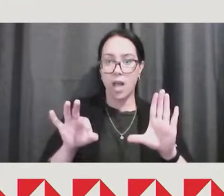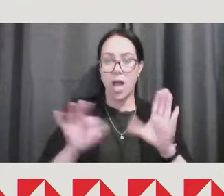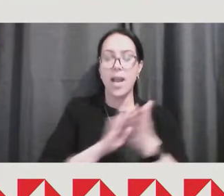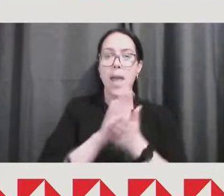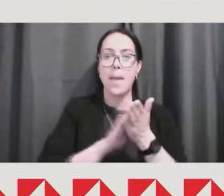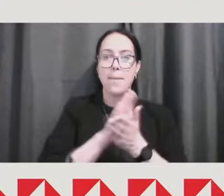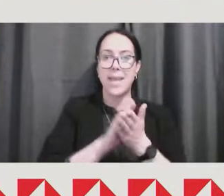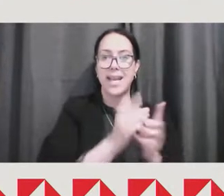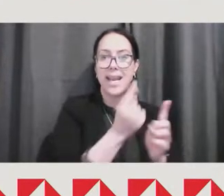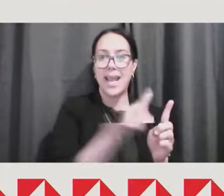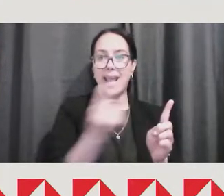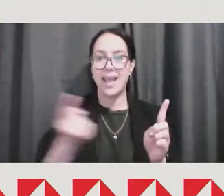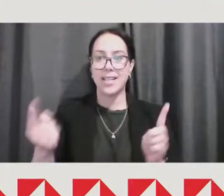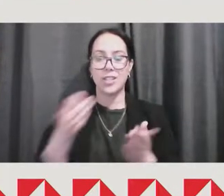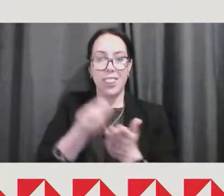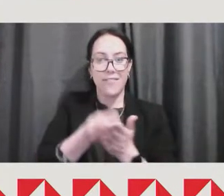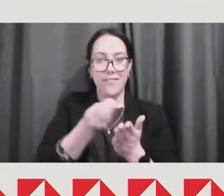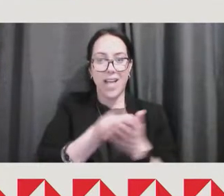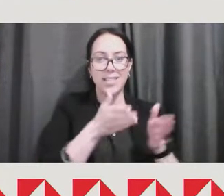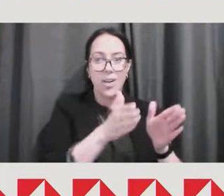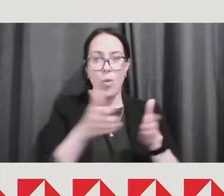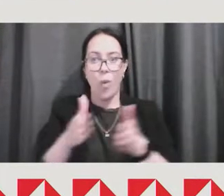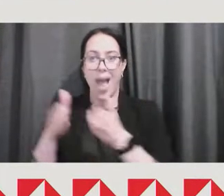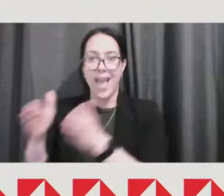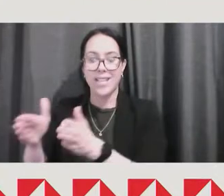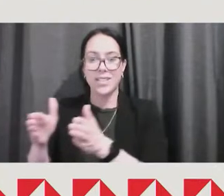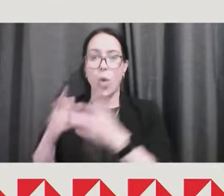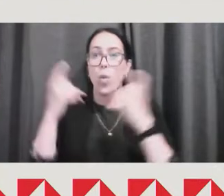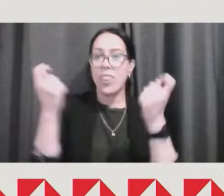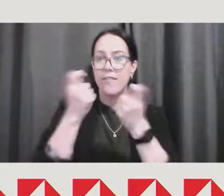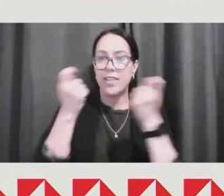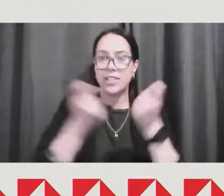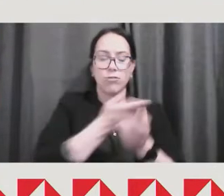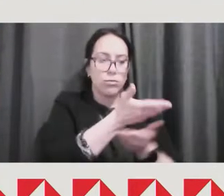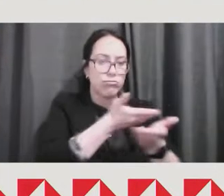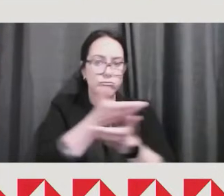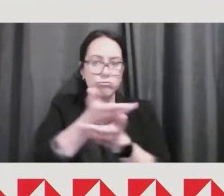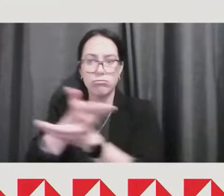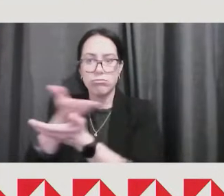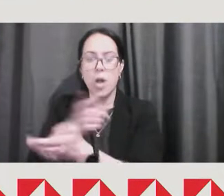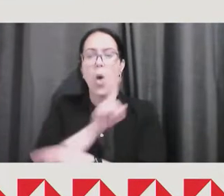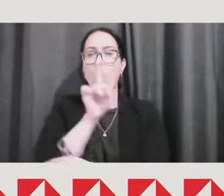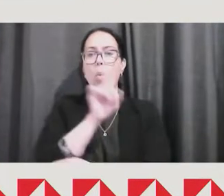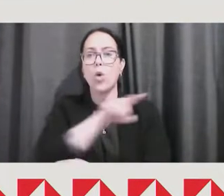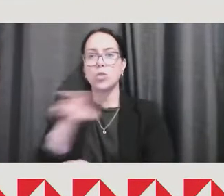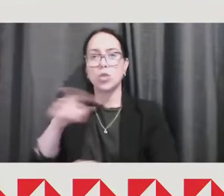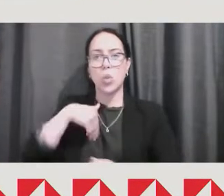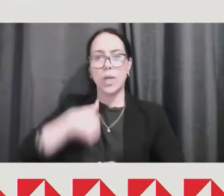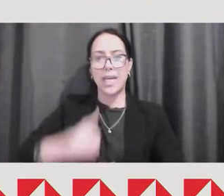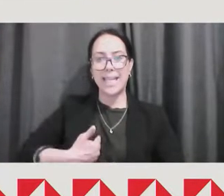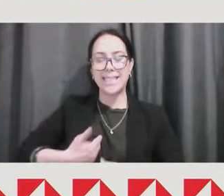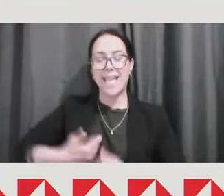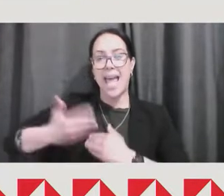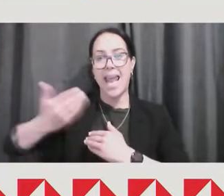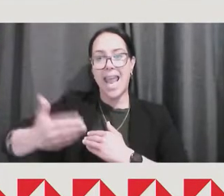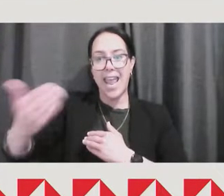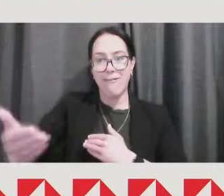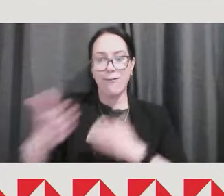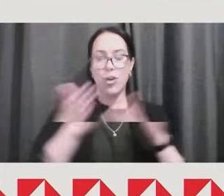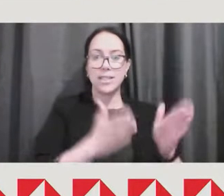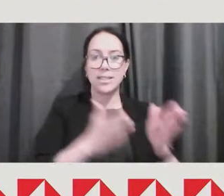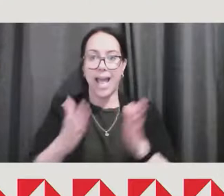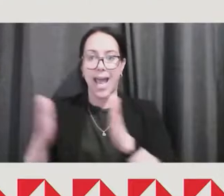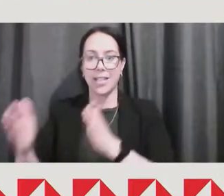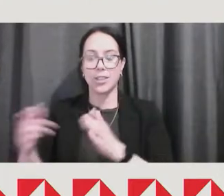funding waves with the festivals and responding to their feedback on what their needs were at each stage of the initiative and kaupapa